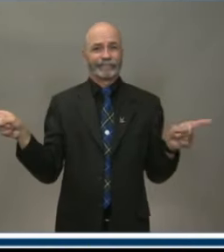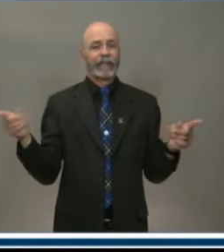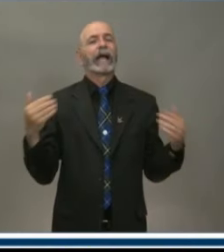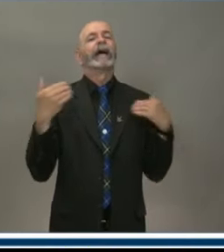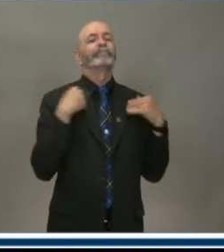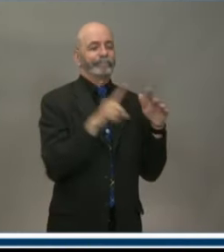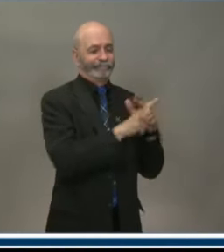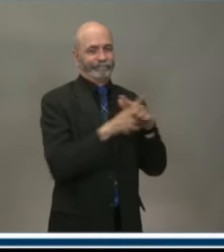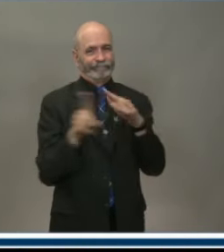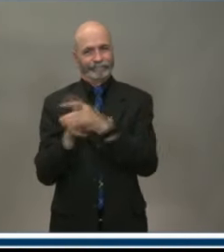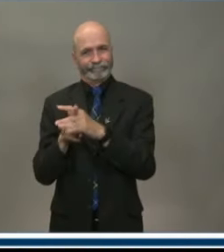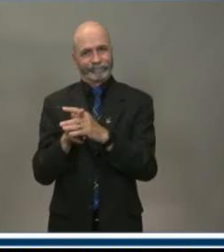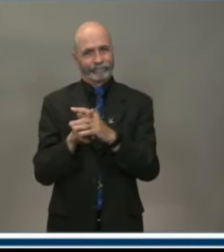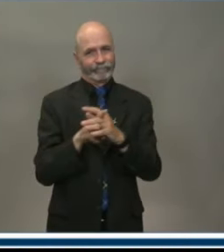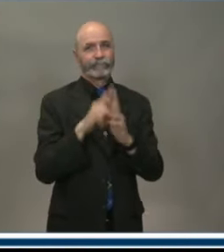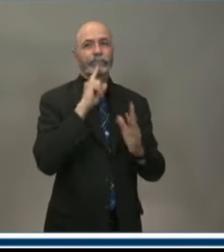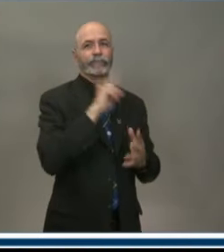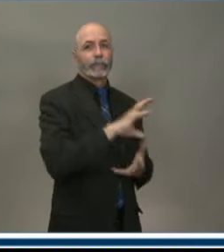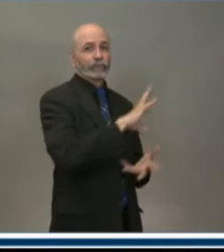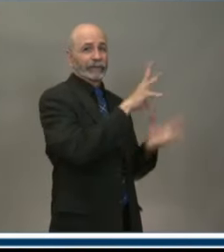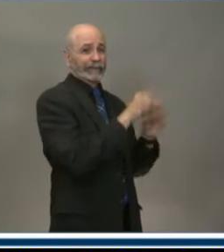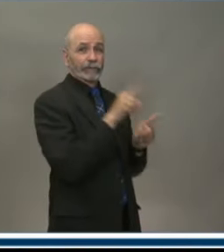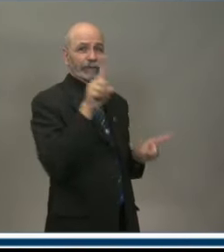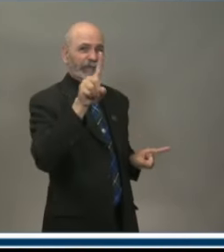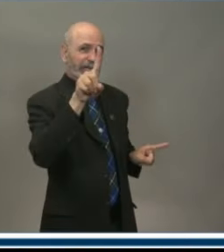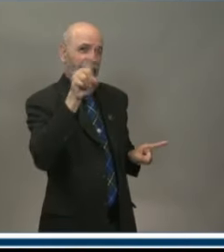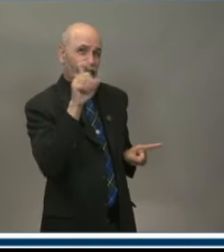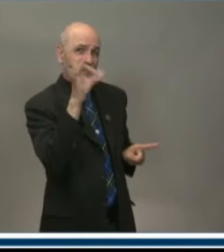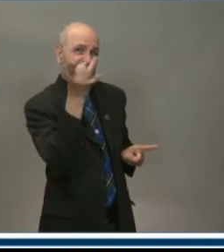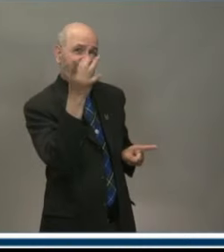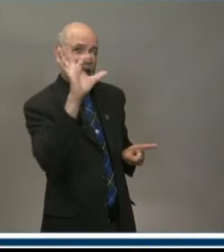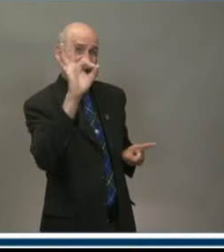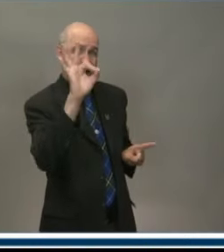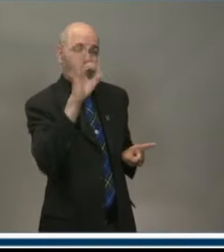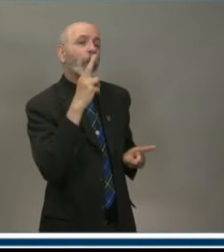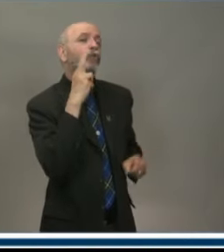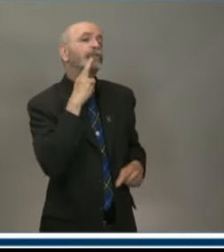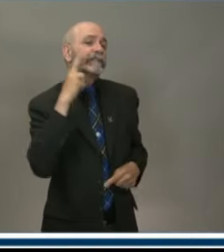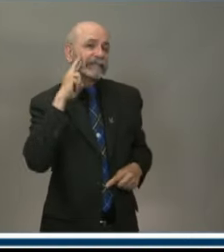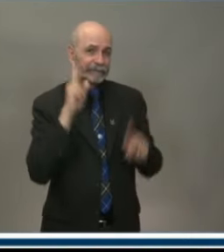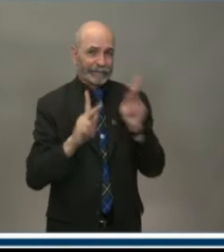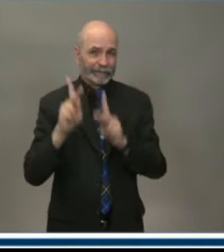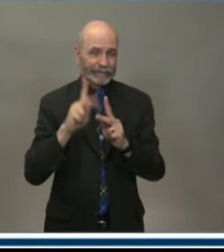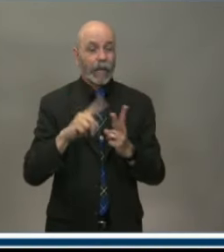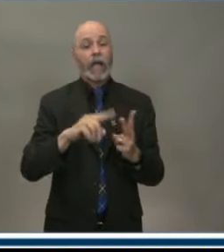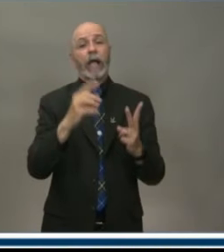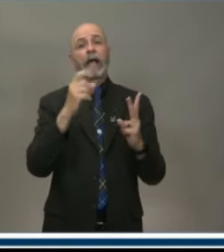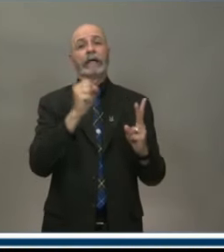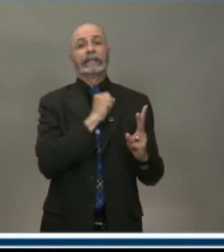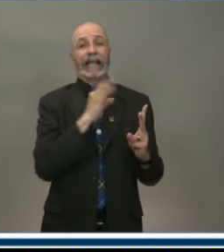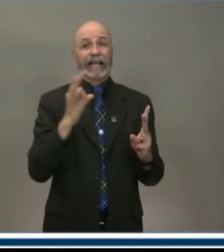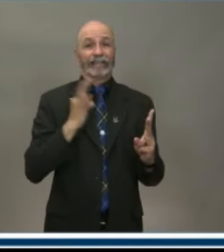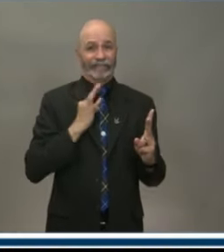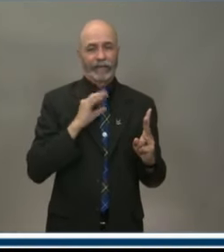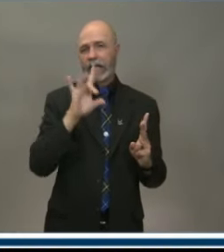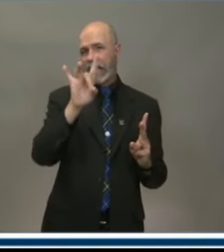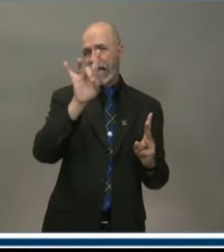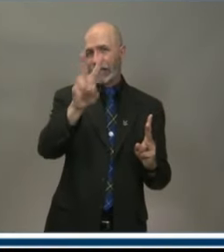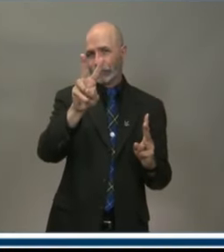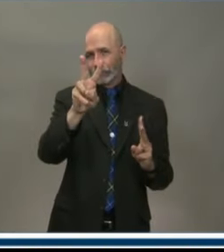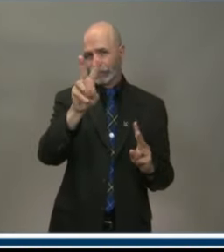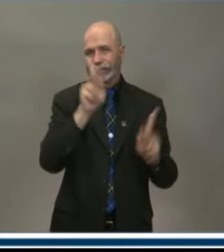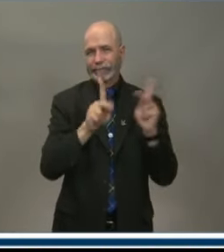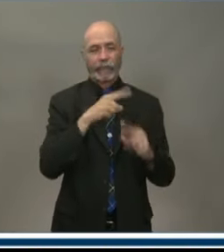total of 189 residents and 82 staff. We continue to conduct more COVID-19 tests